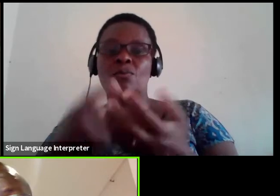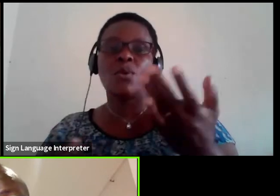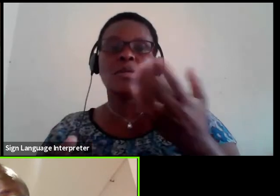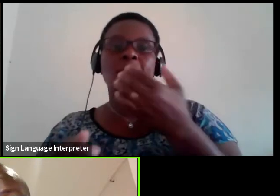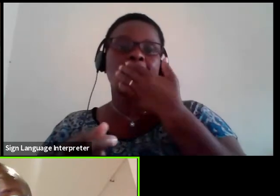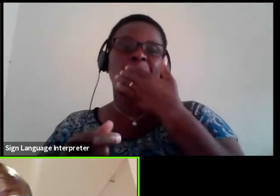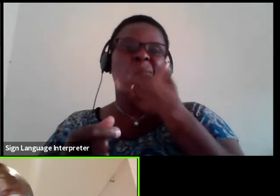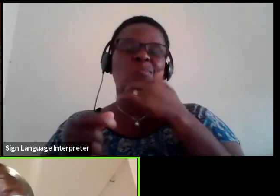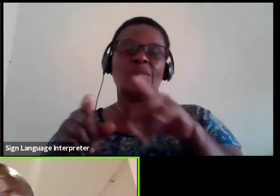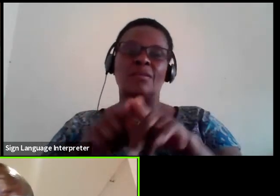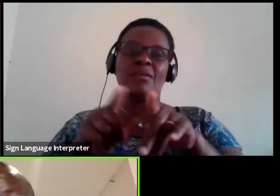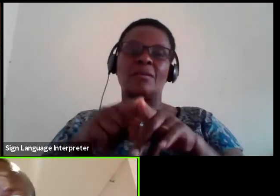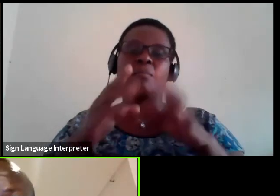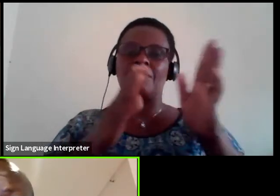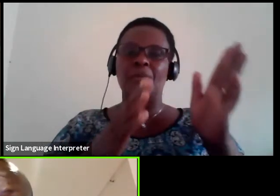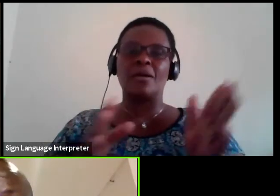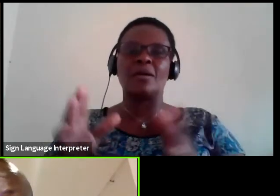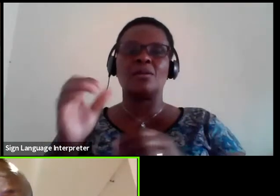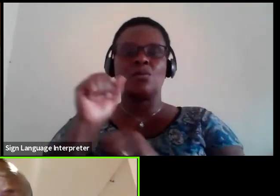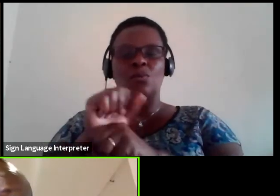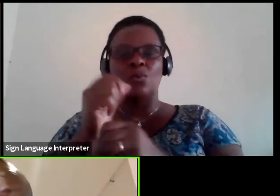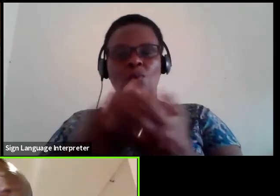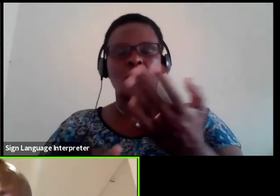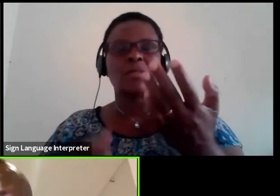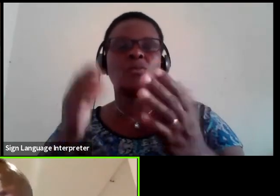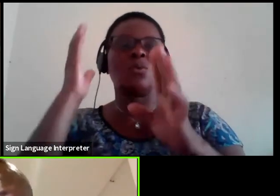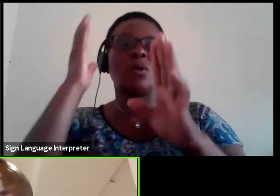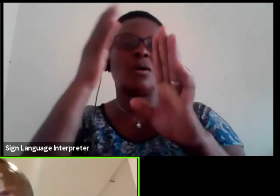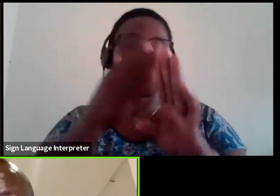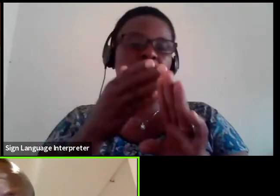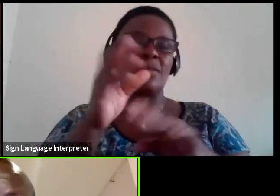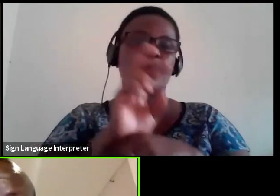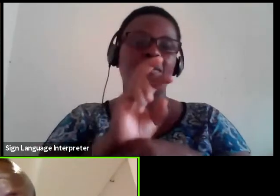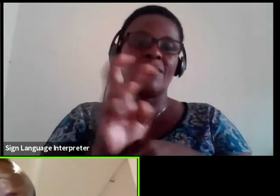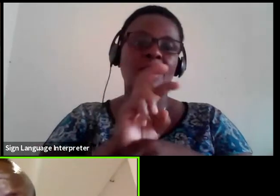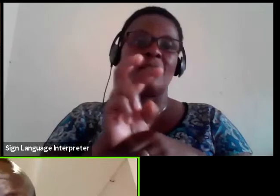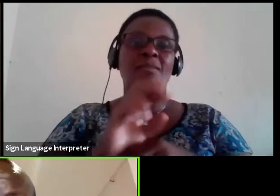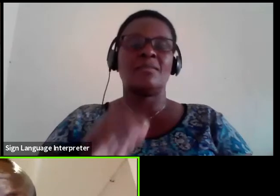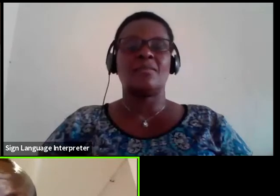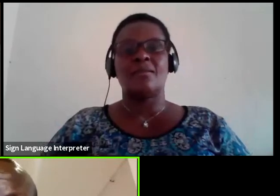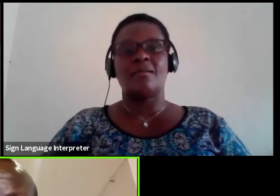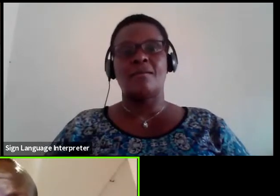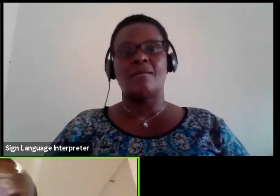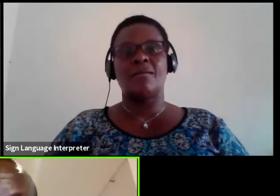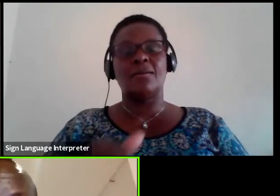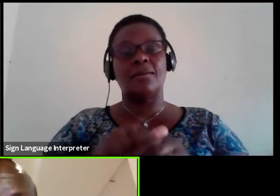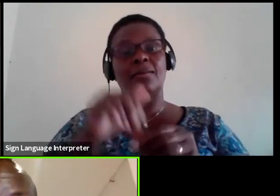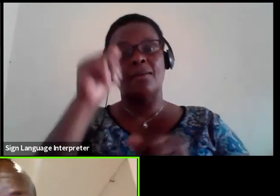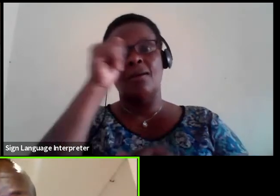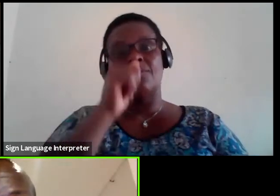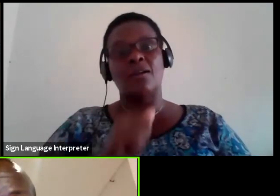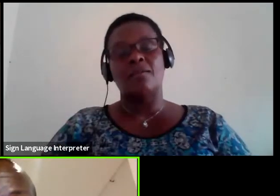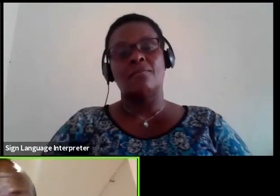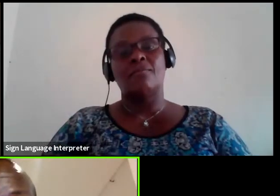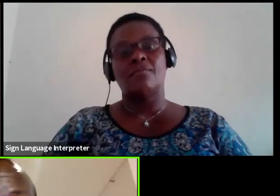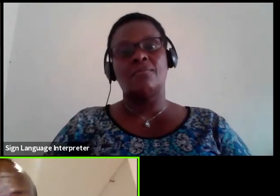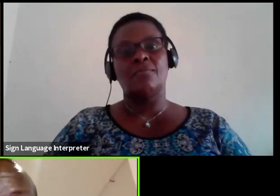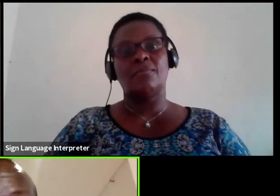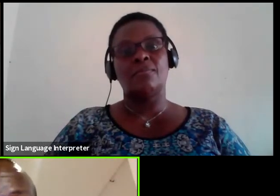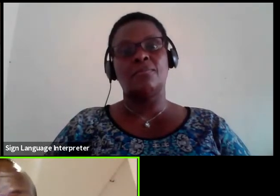to be done to address the surveillance environment in the continent based on our findings.